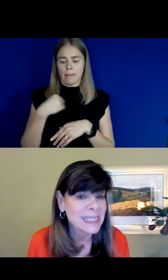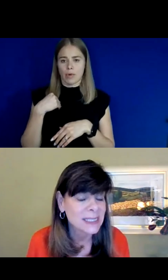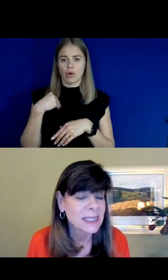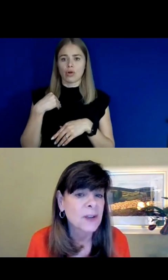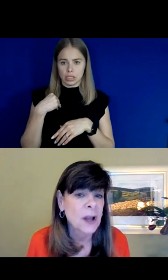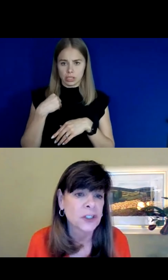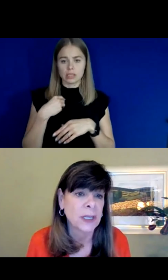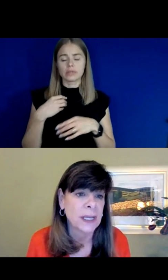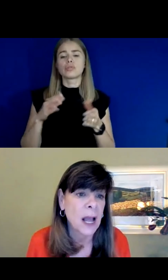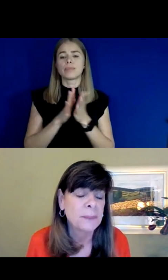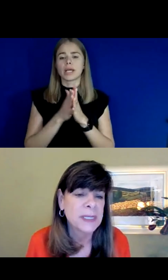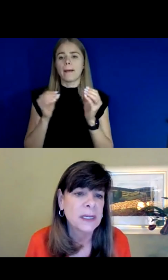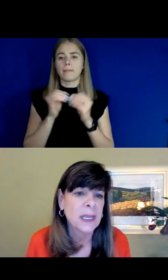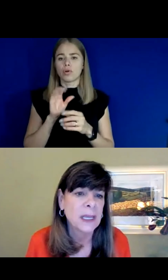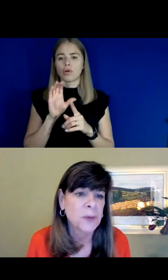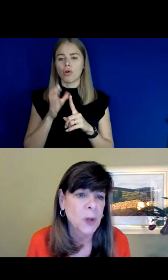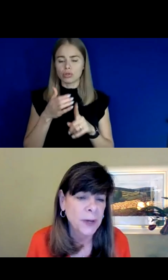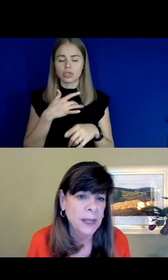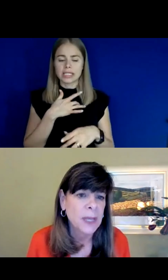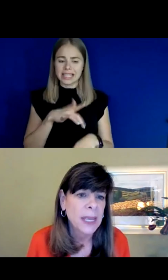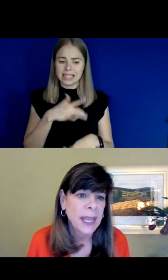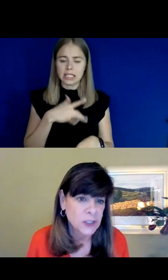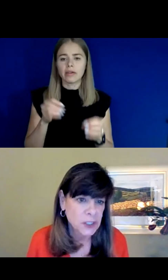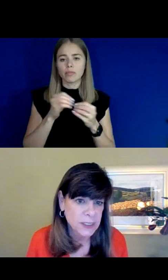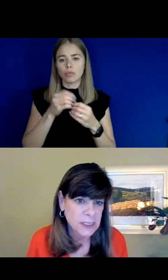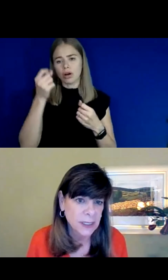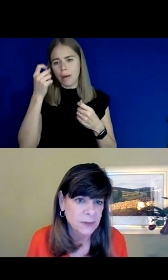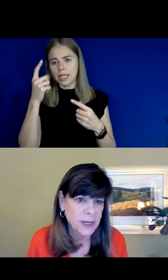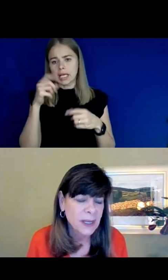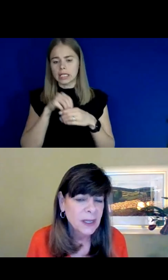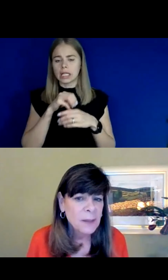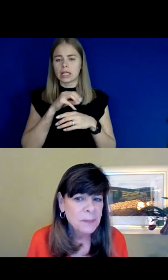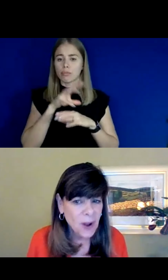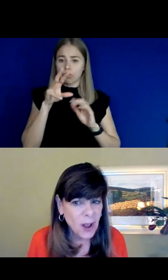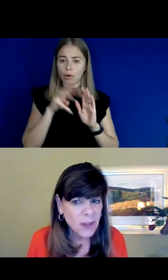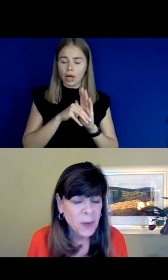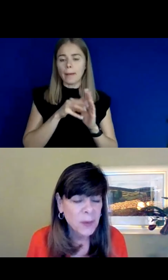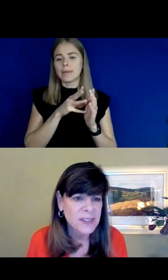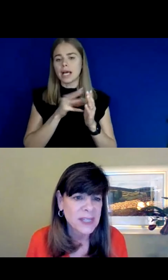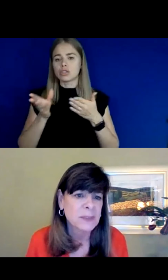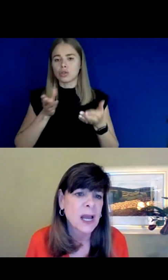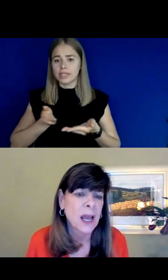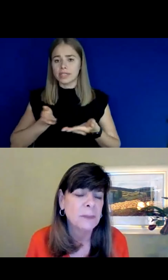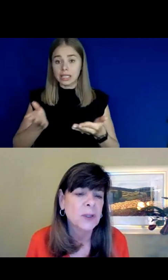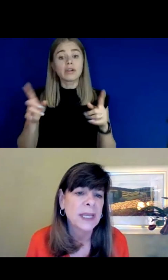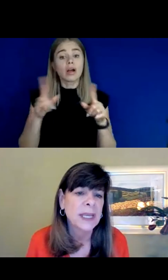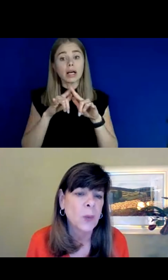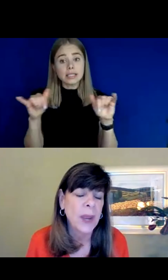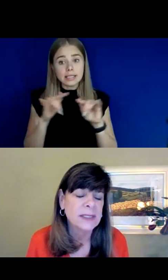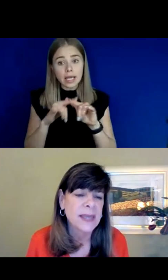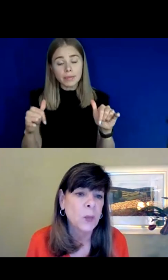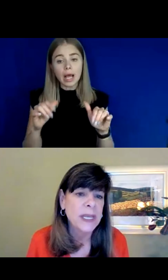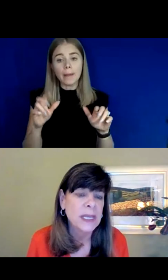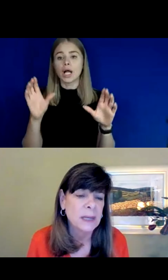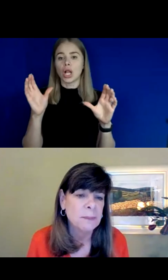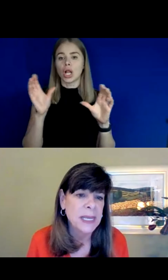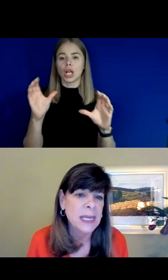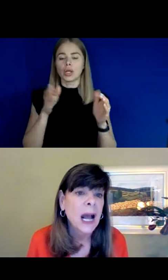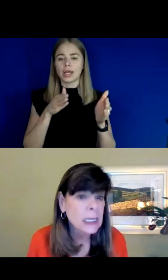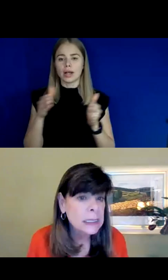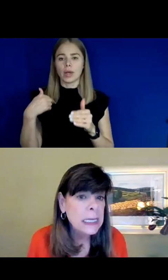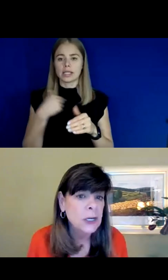culturally sensitive, culturally competent in program and service delivery, but also at the same time looking at ways that we